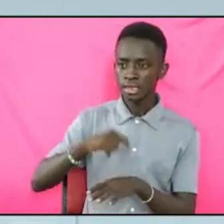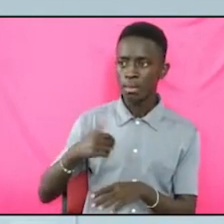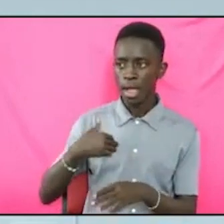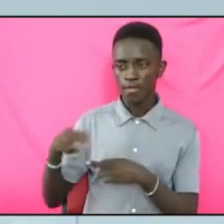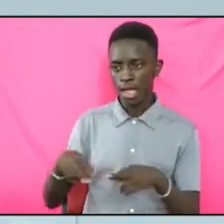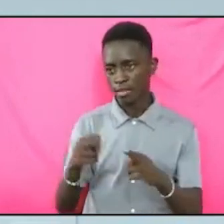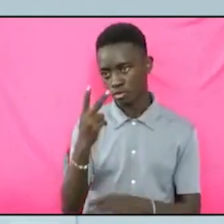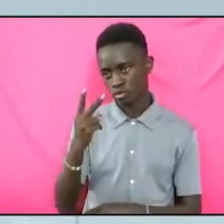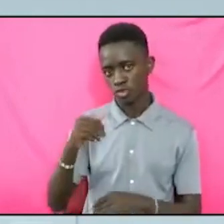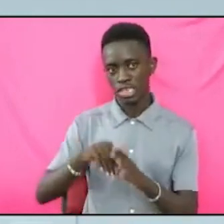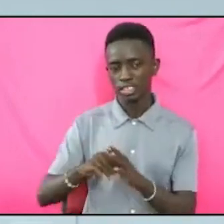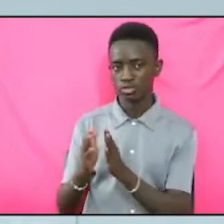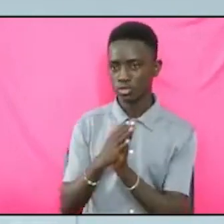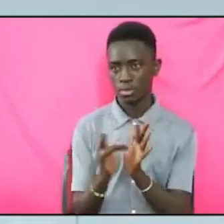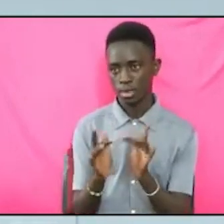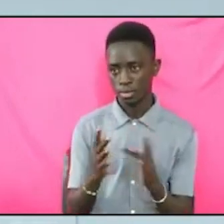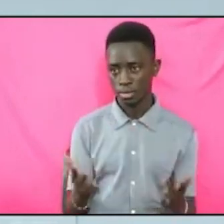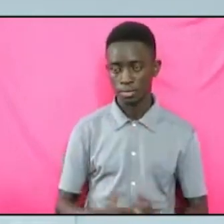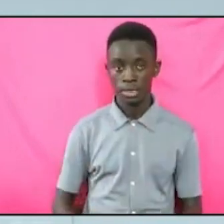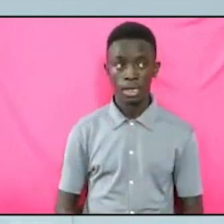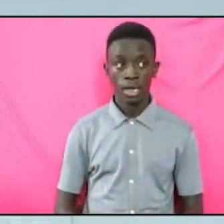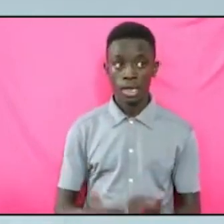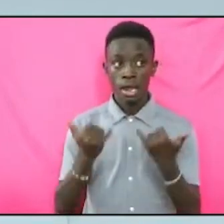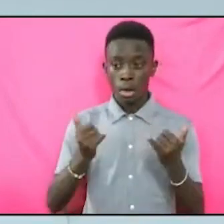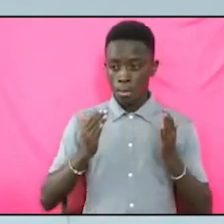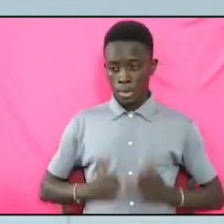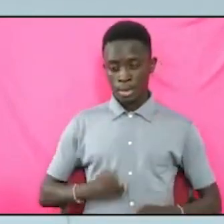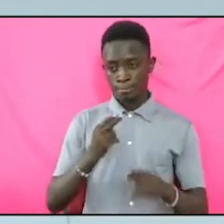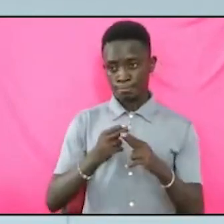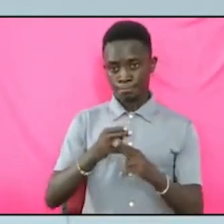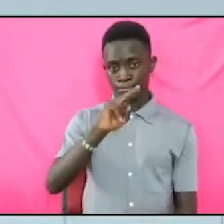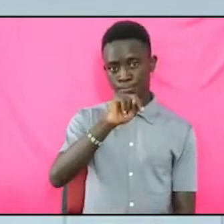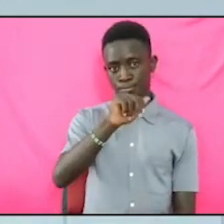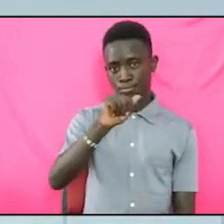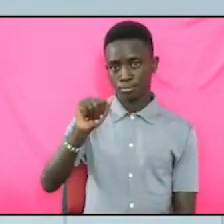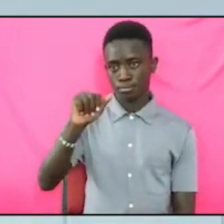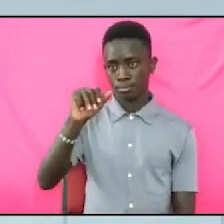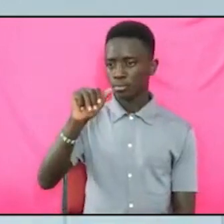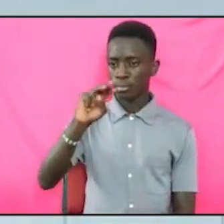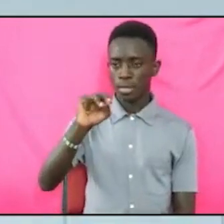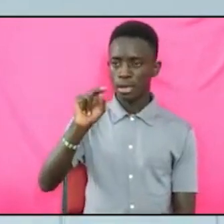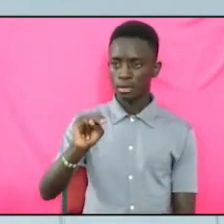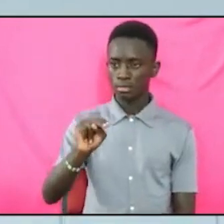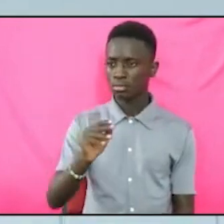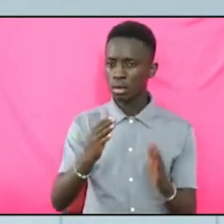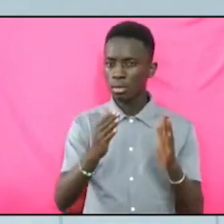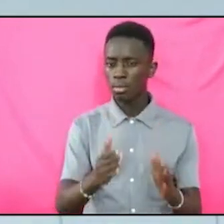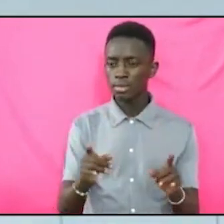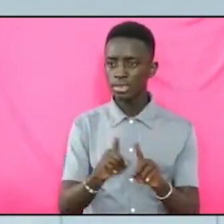are introduced to a man named Naaman. And immediately after the introduction, we are given his reputation. Number